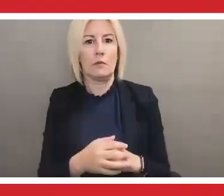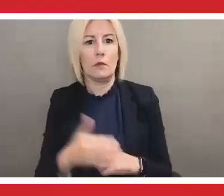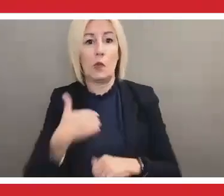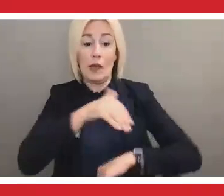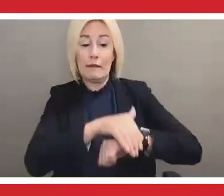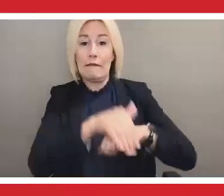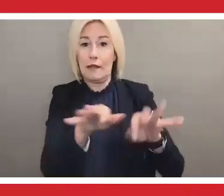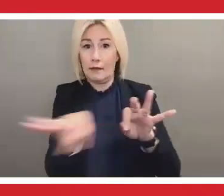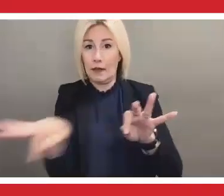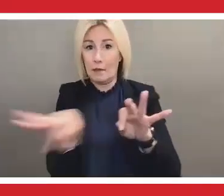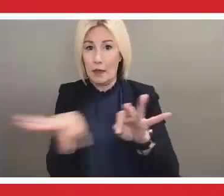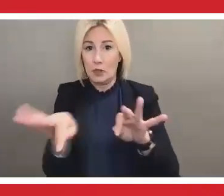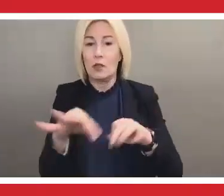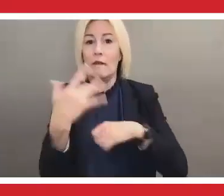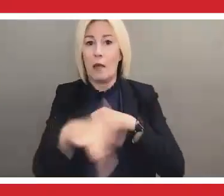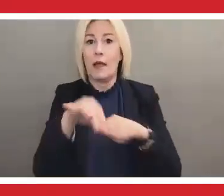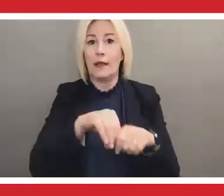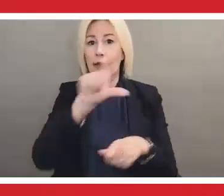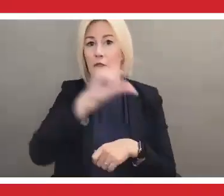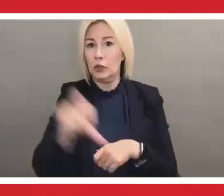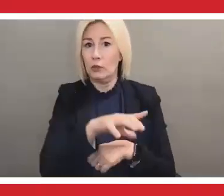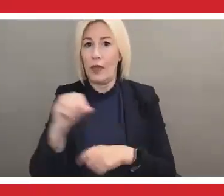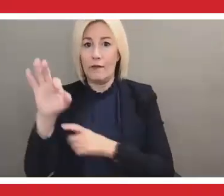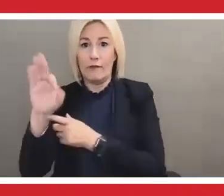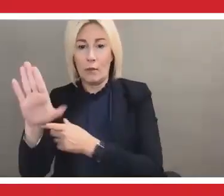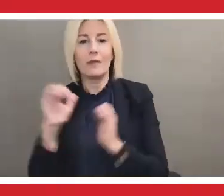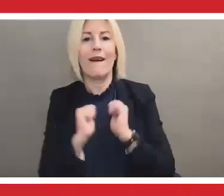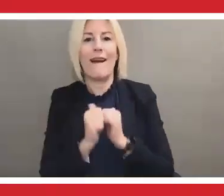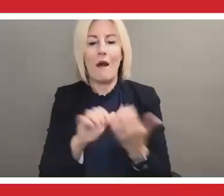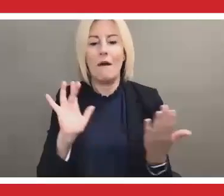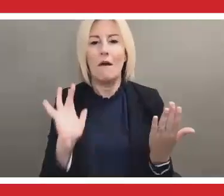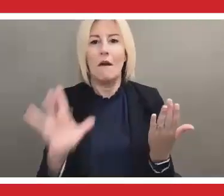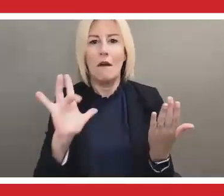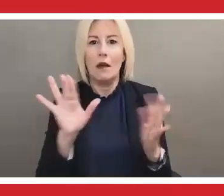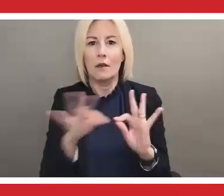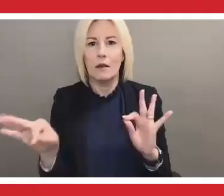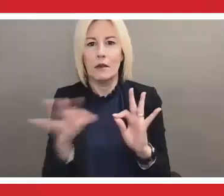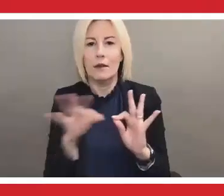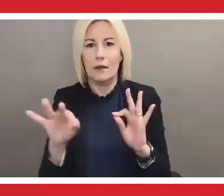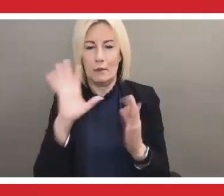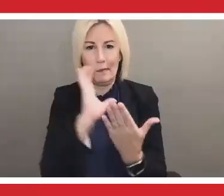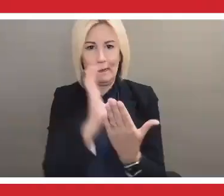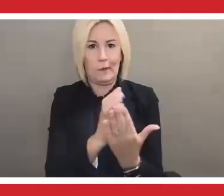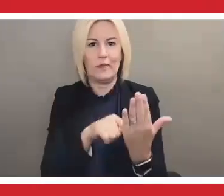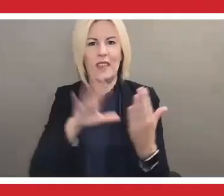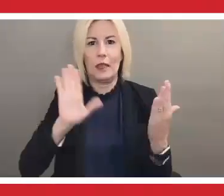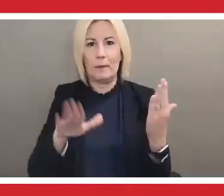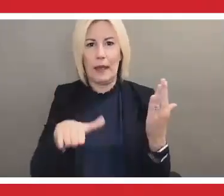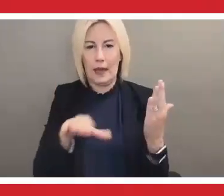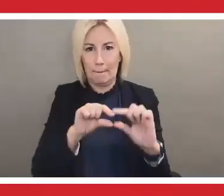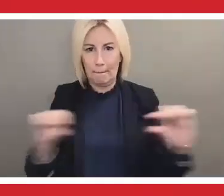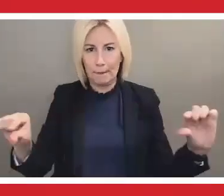captions available in Zoom and Facebook by clicking on the captioning icon, which is on the bottom of your